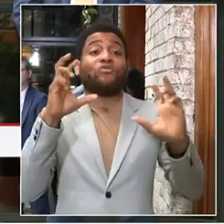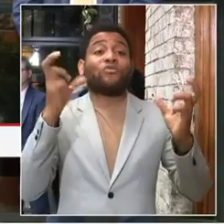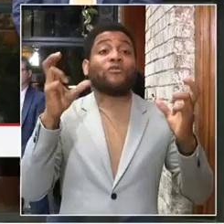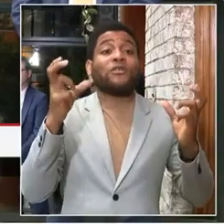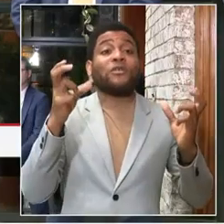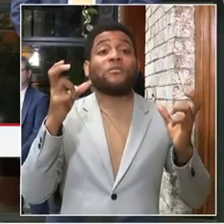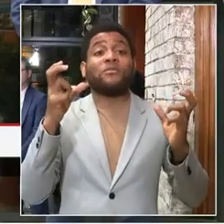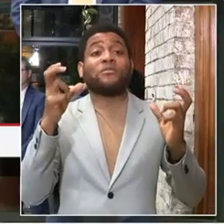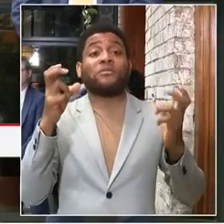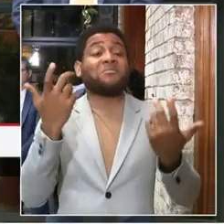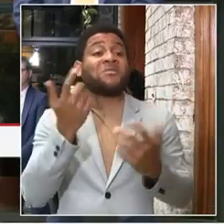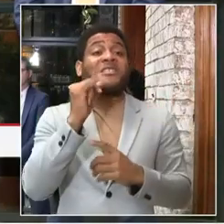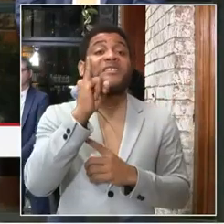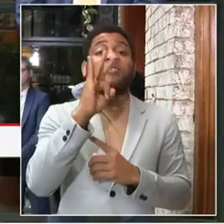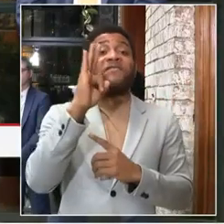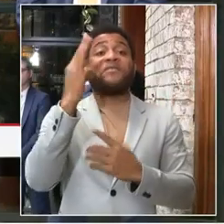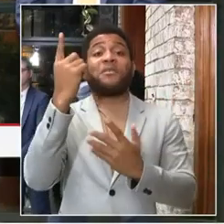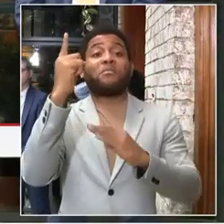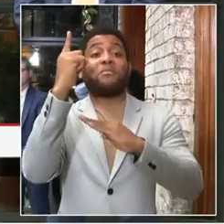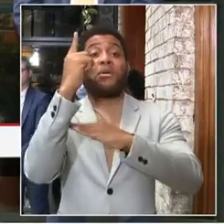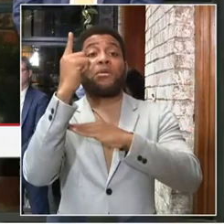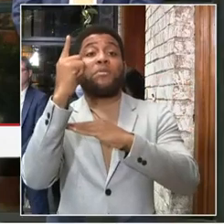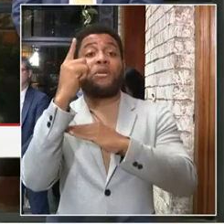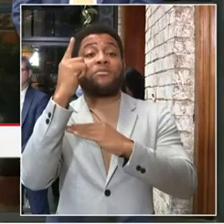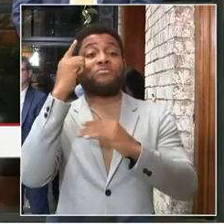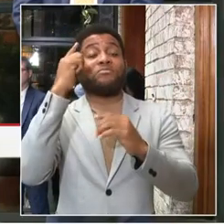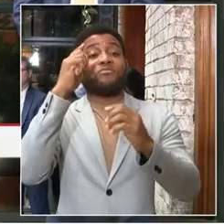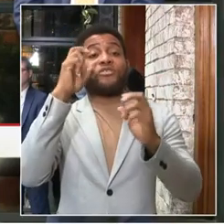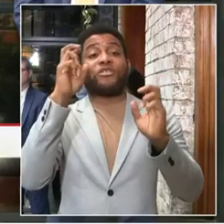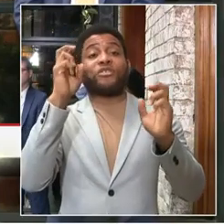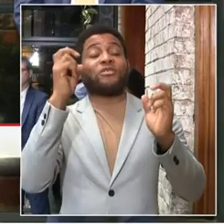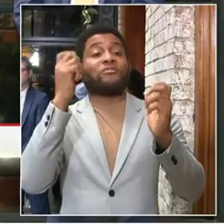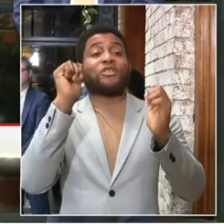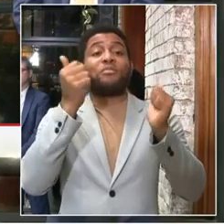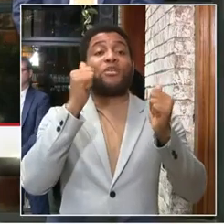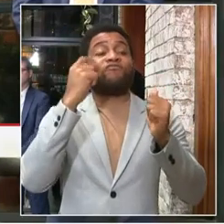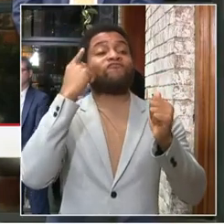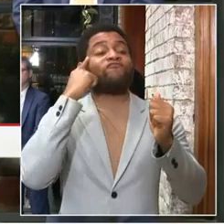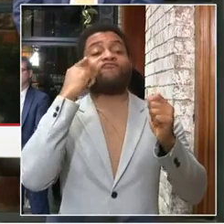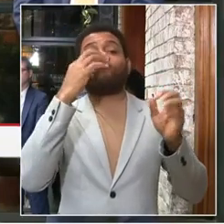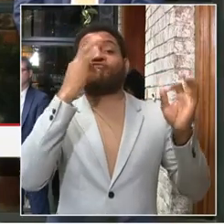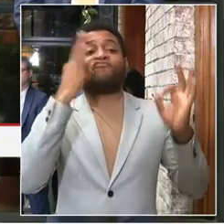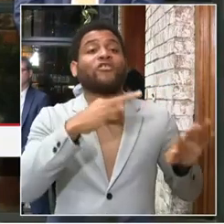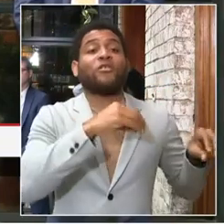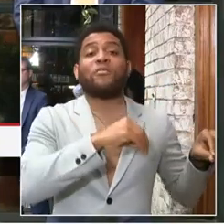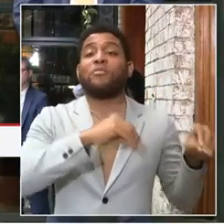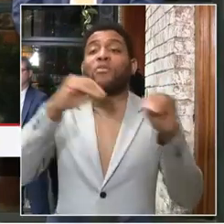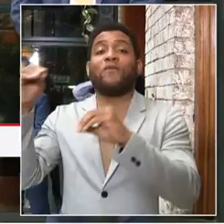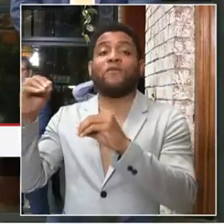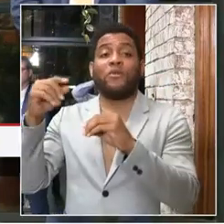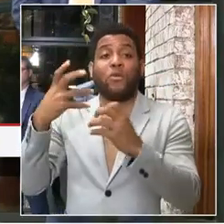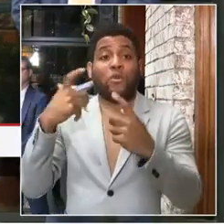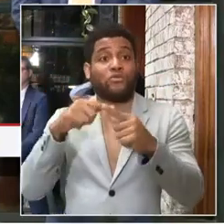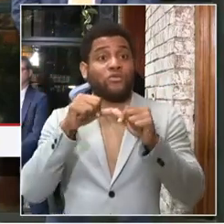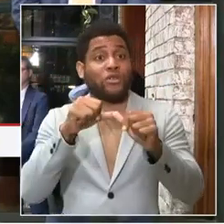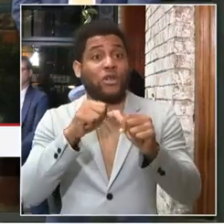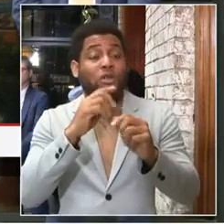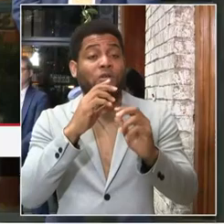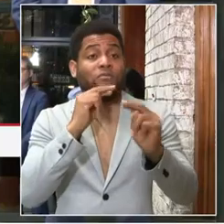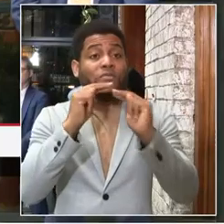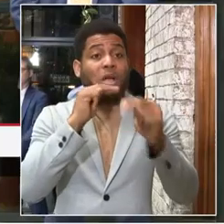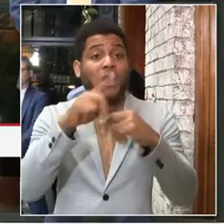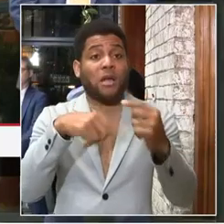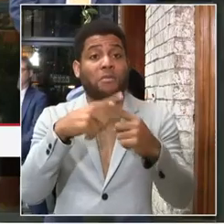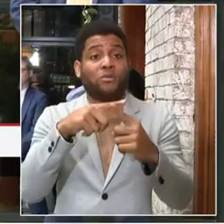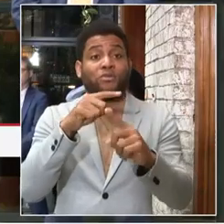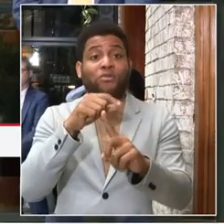if Monumental decides to pull them, do you want to continue to negotiate with them about something different? I believe at a previous press conference when you